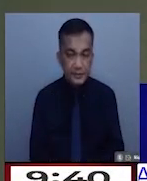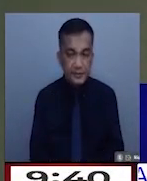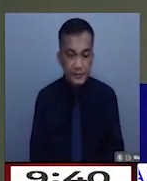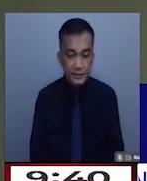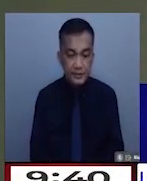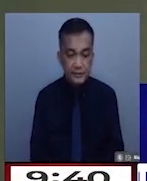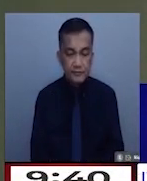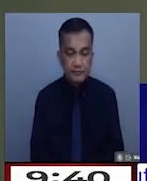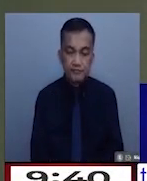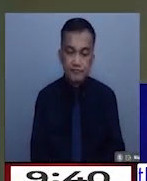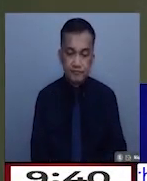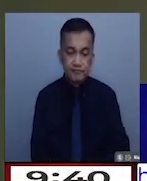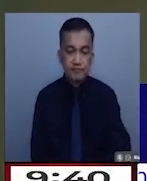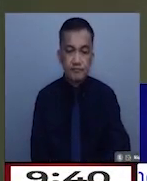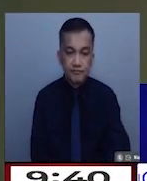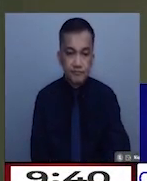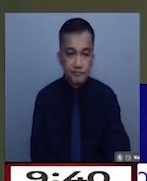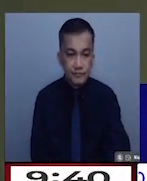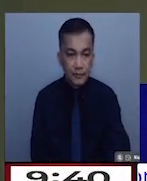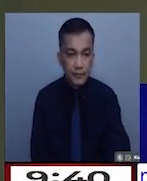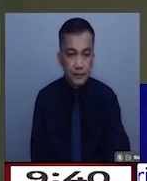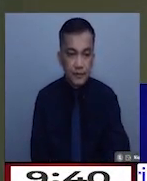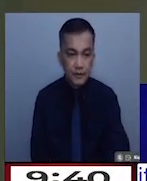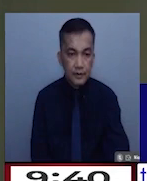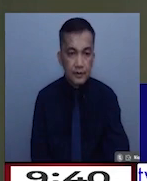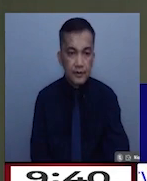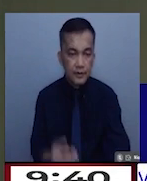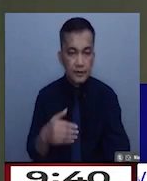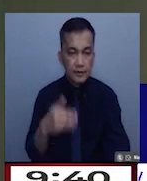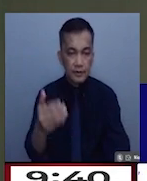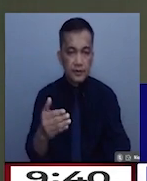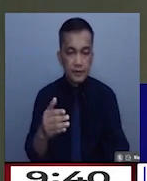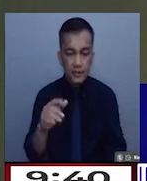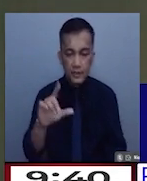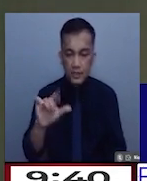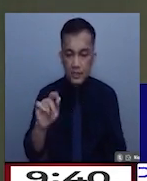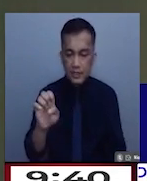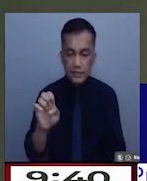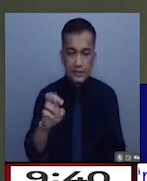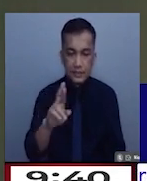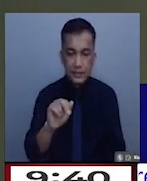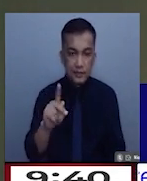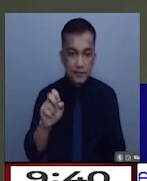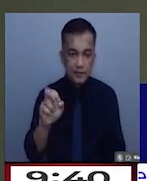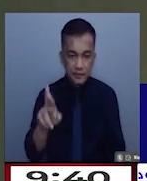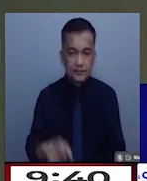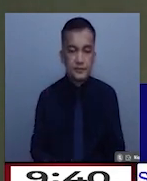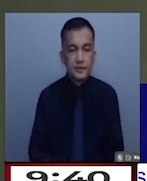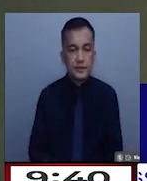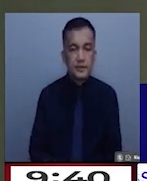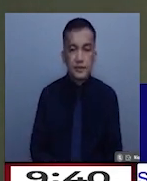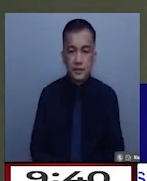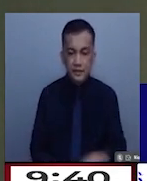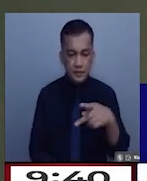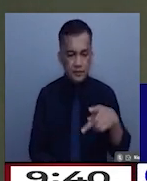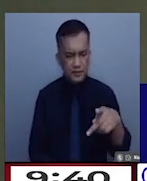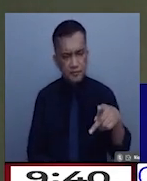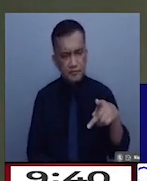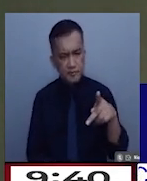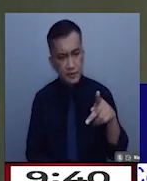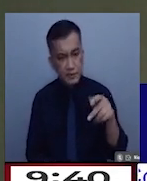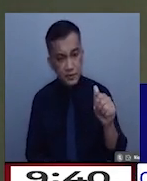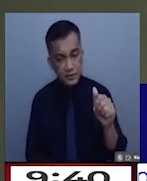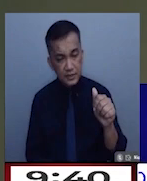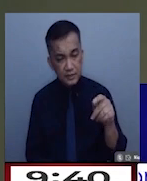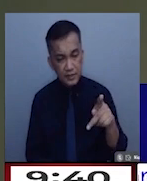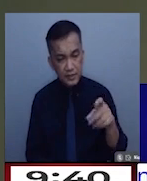We have another question online from Lance Yu of Rappler. Is the PSA aware of